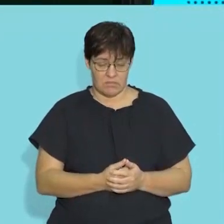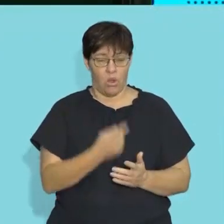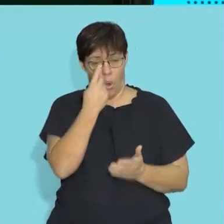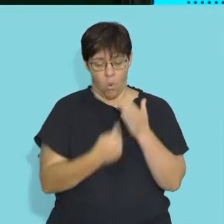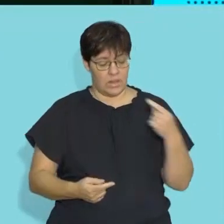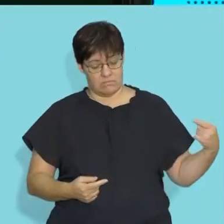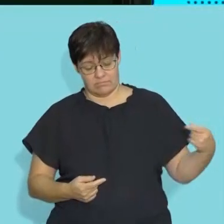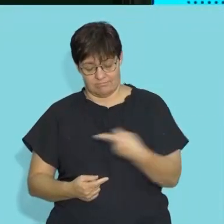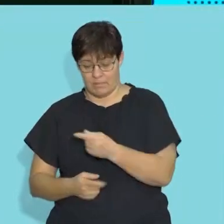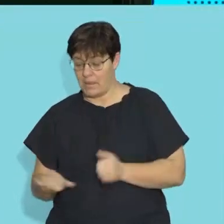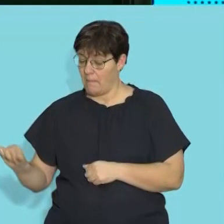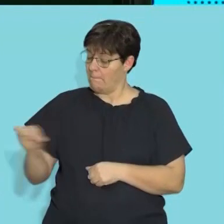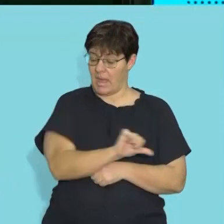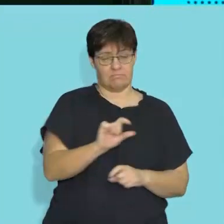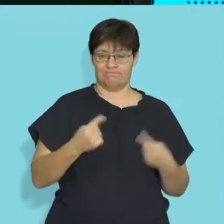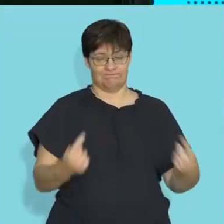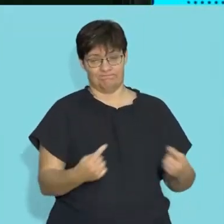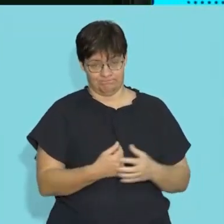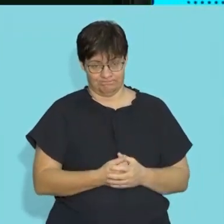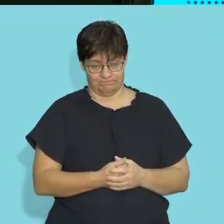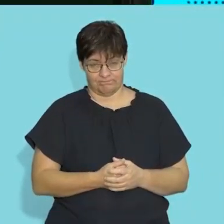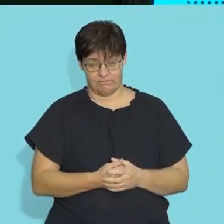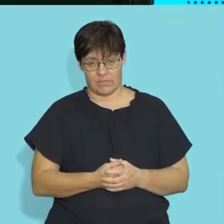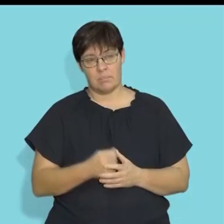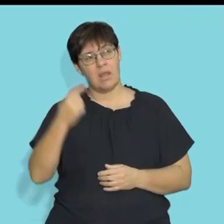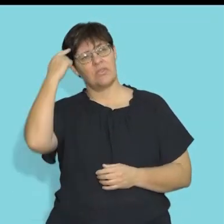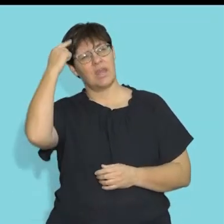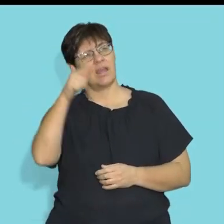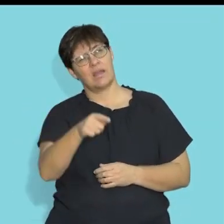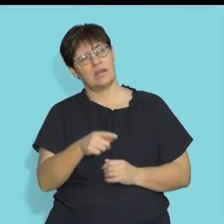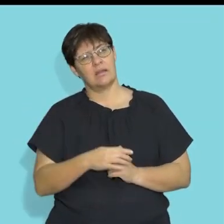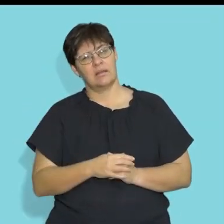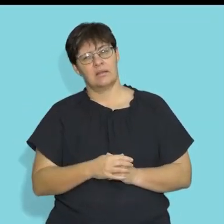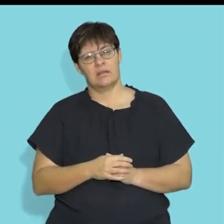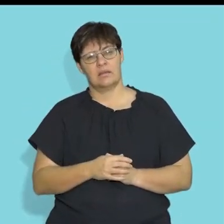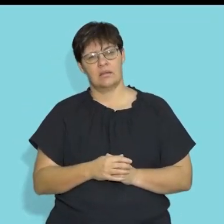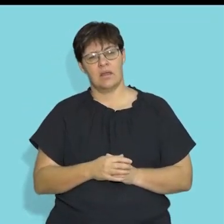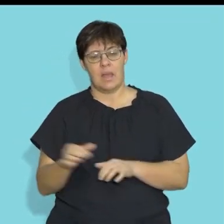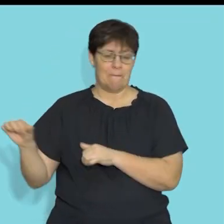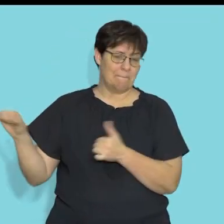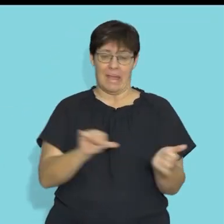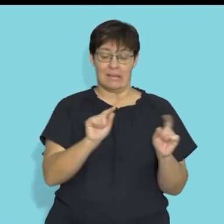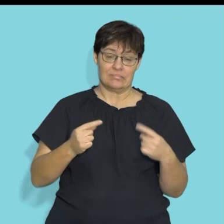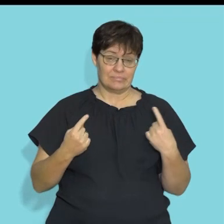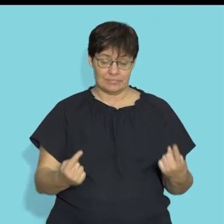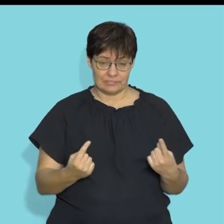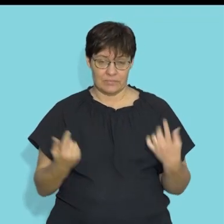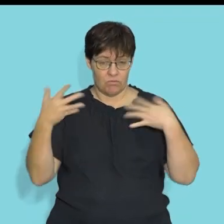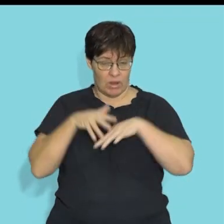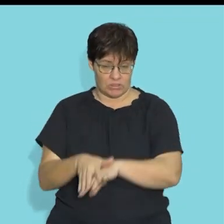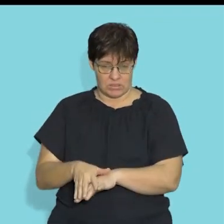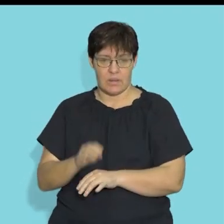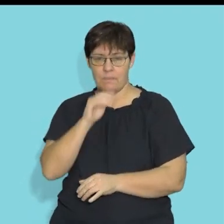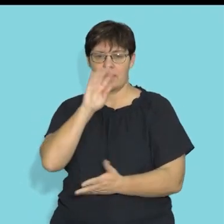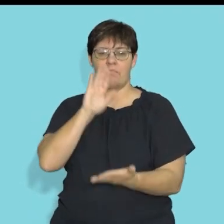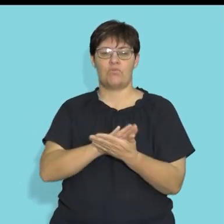that cannot be reversed. Now, what comes to mind for me when I think about an irreversible reaction is when